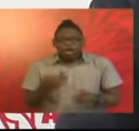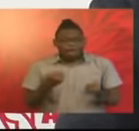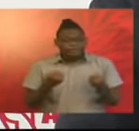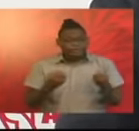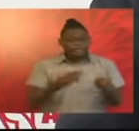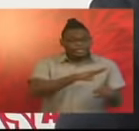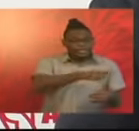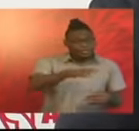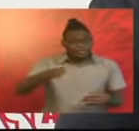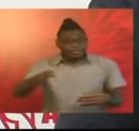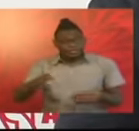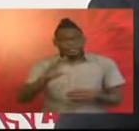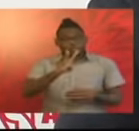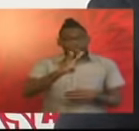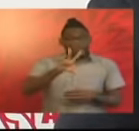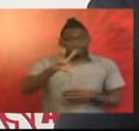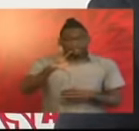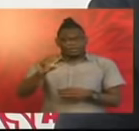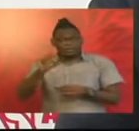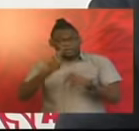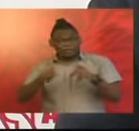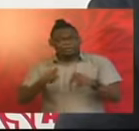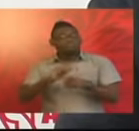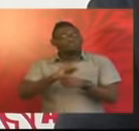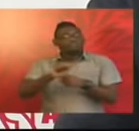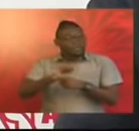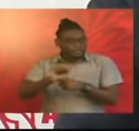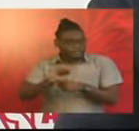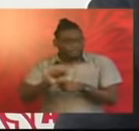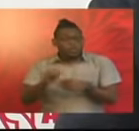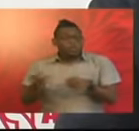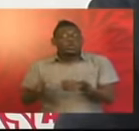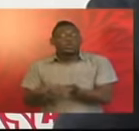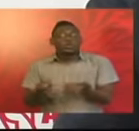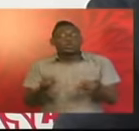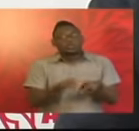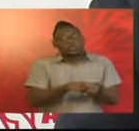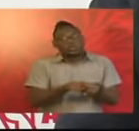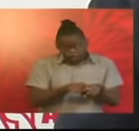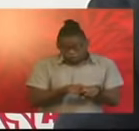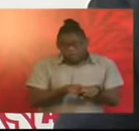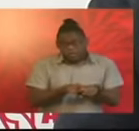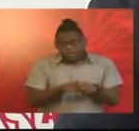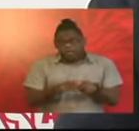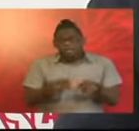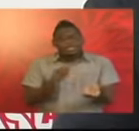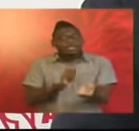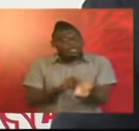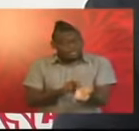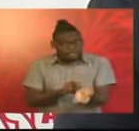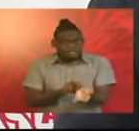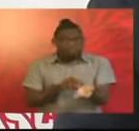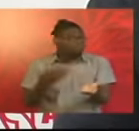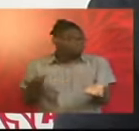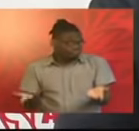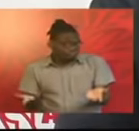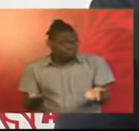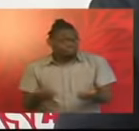250 persons. These also include registered nurses, etc. We've had guidelines for the management